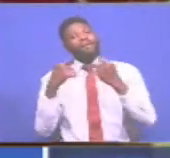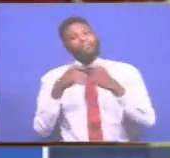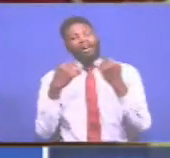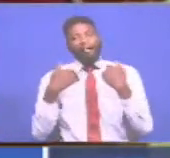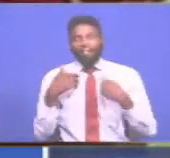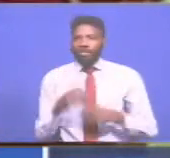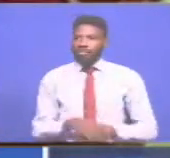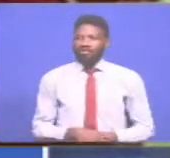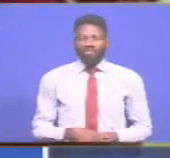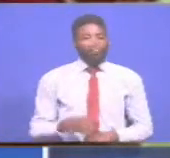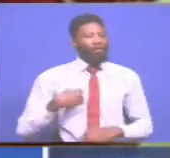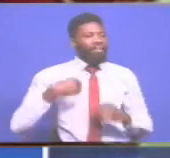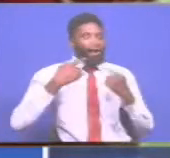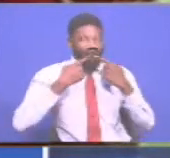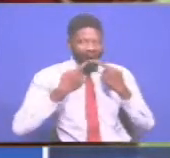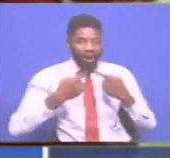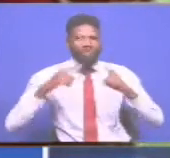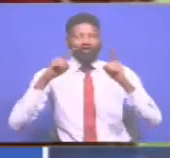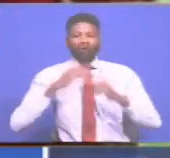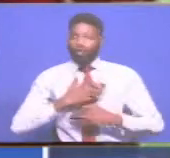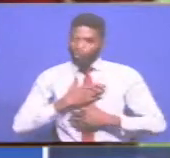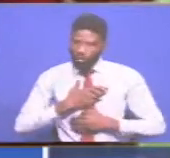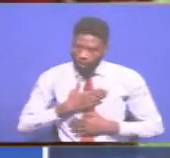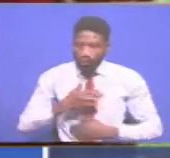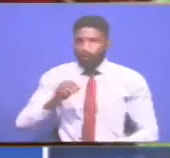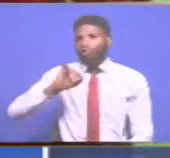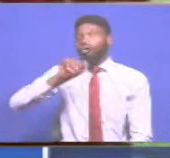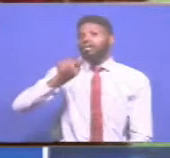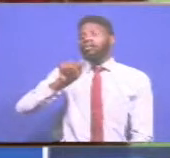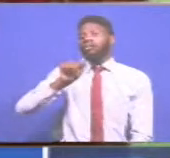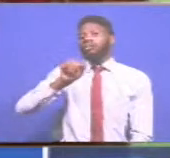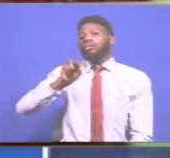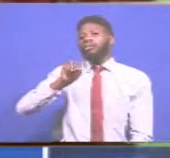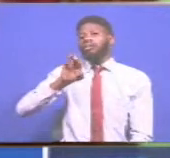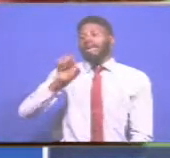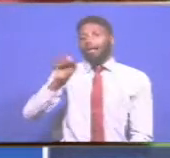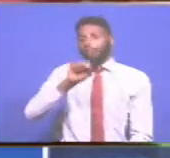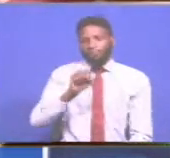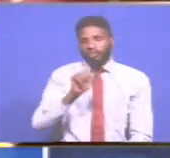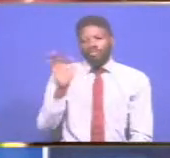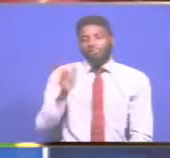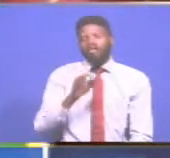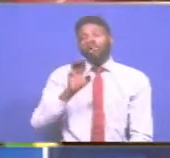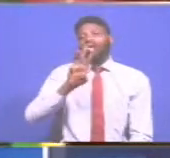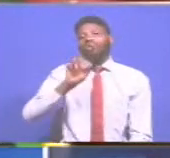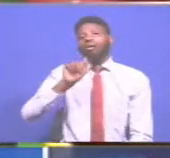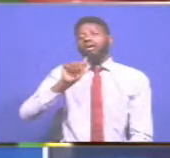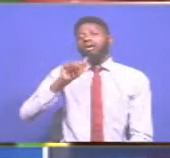that Honorable James Wahome Ndegwa is duly removed